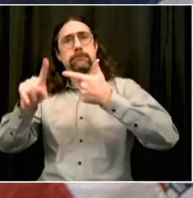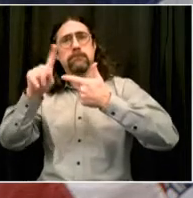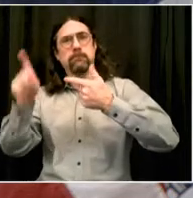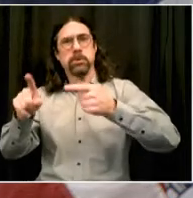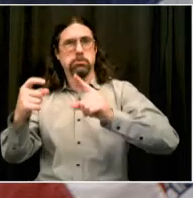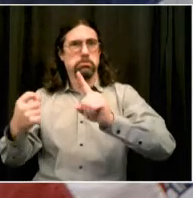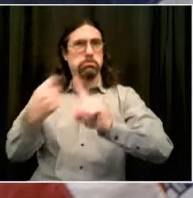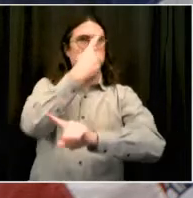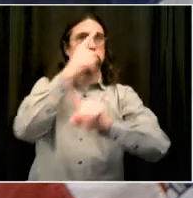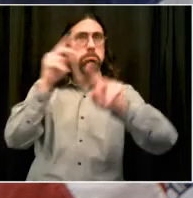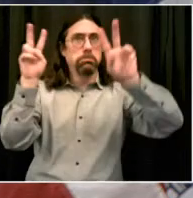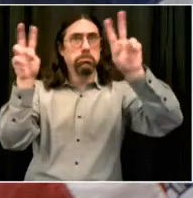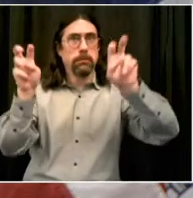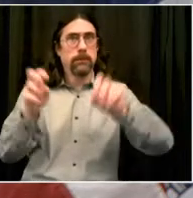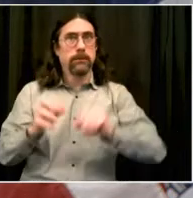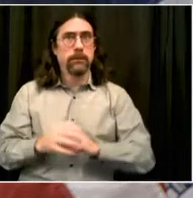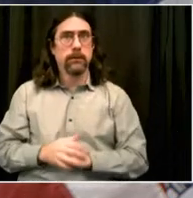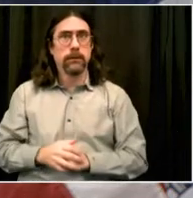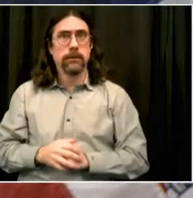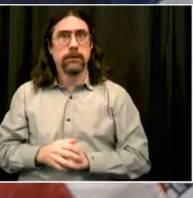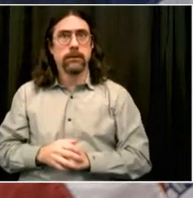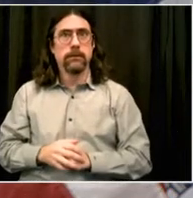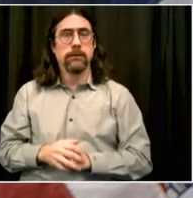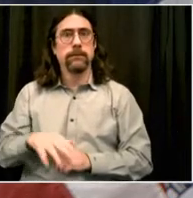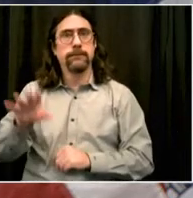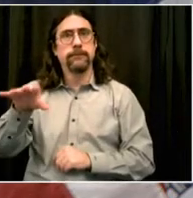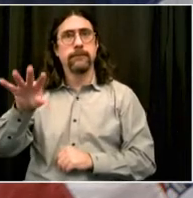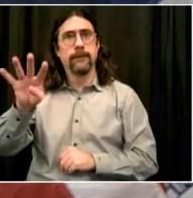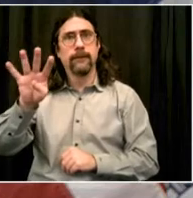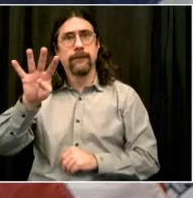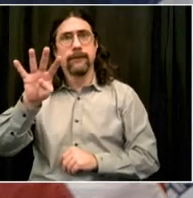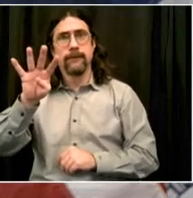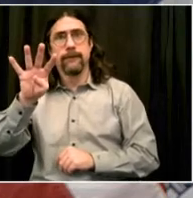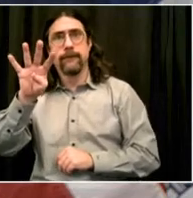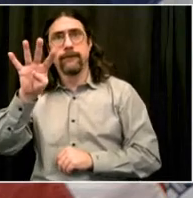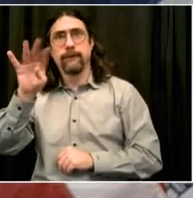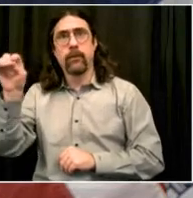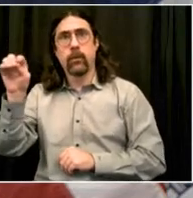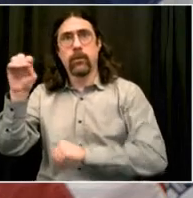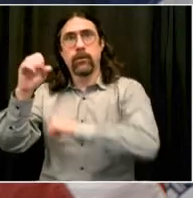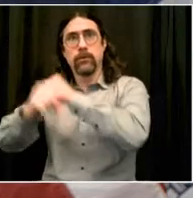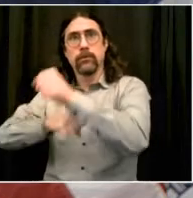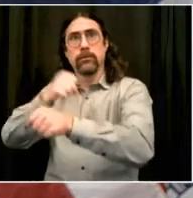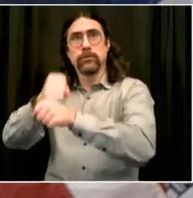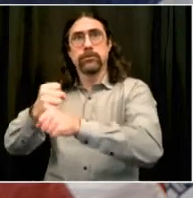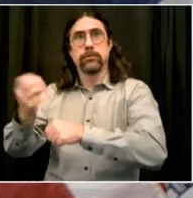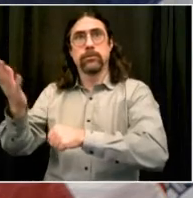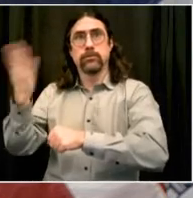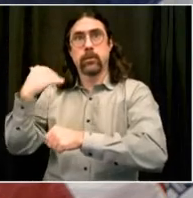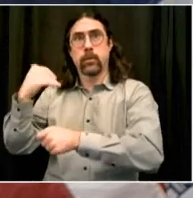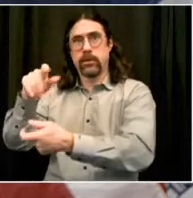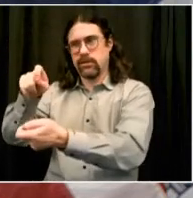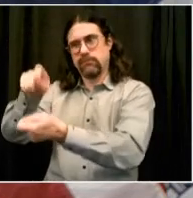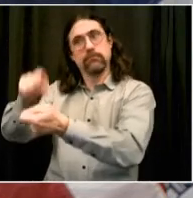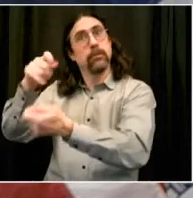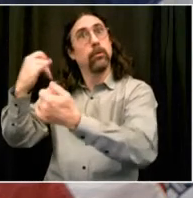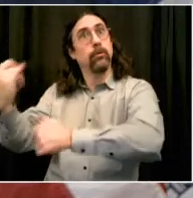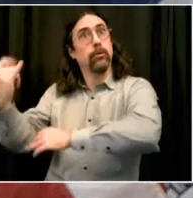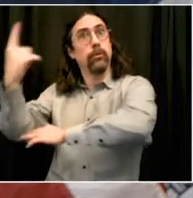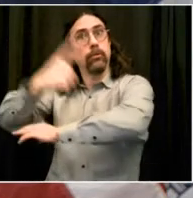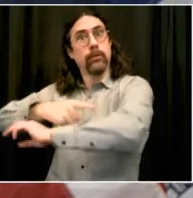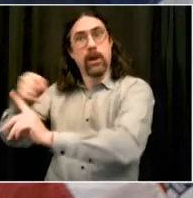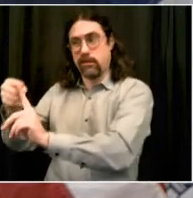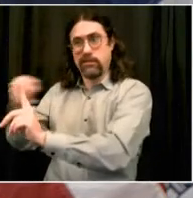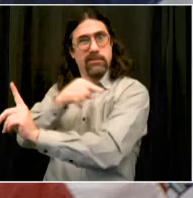or thoughts about that day or what his music and his message means to you? Yeah, thank you, Juliet. I remember